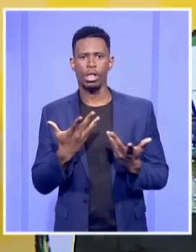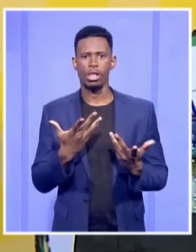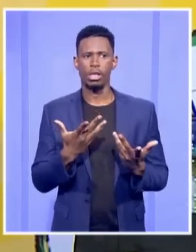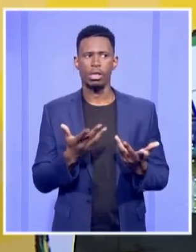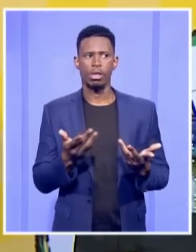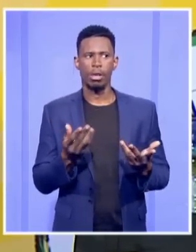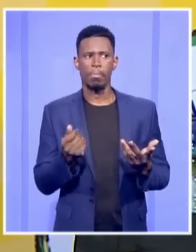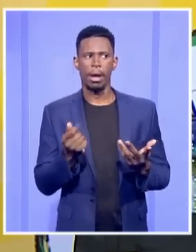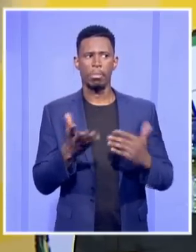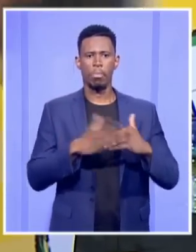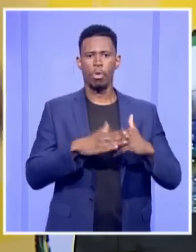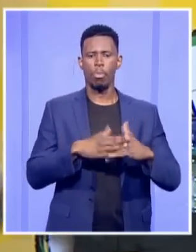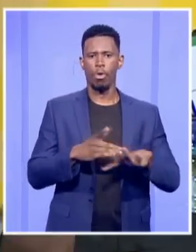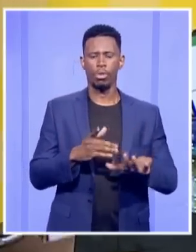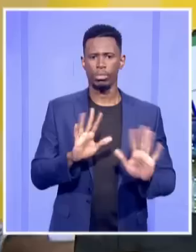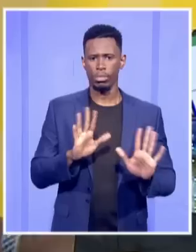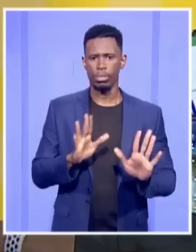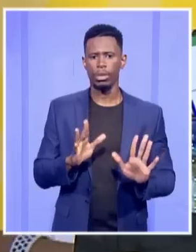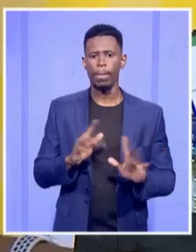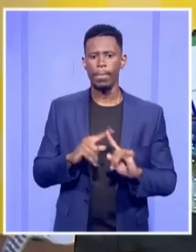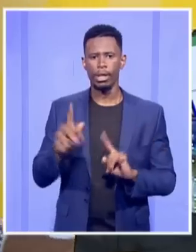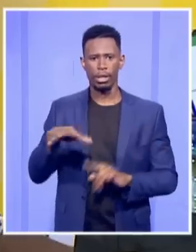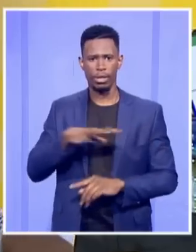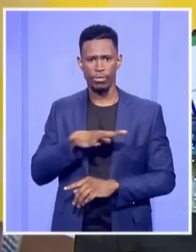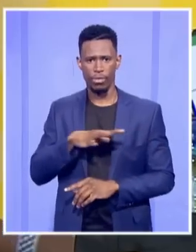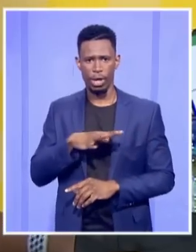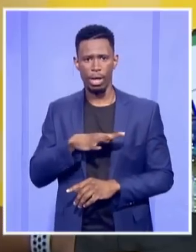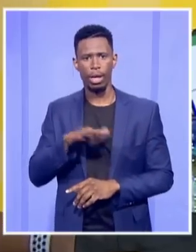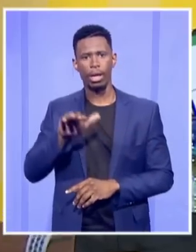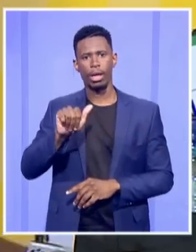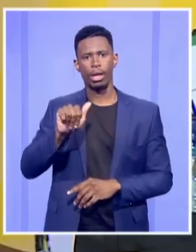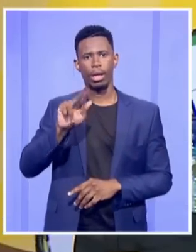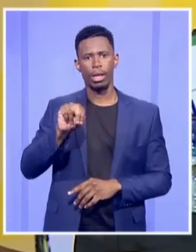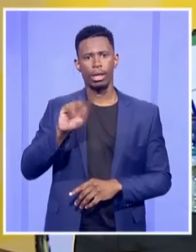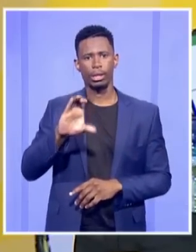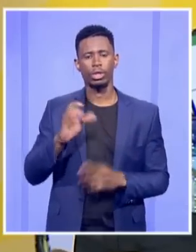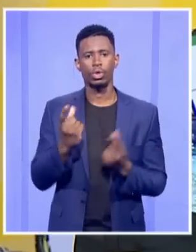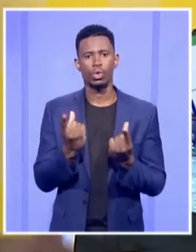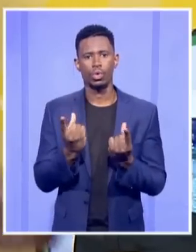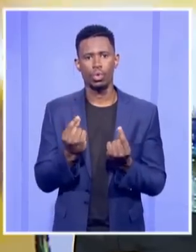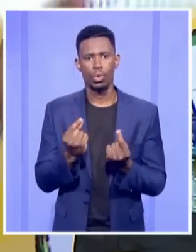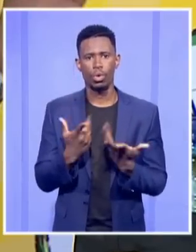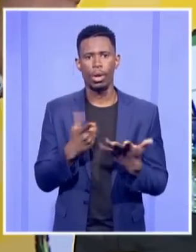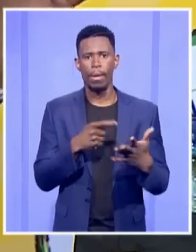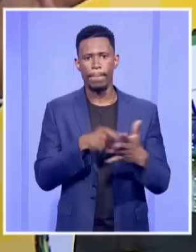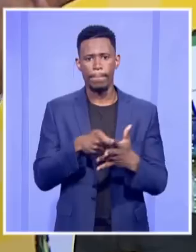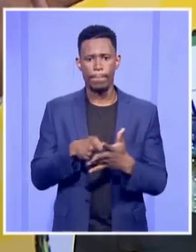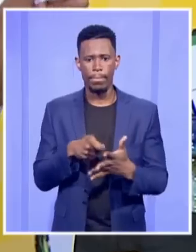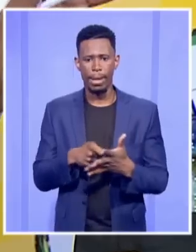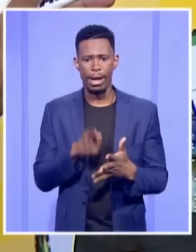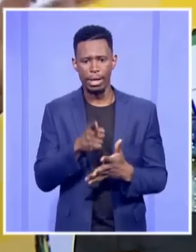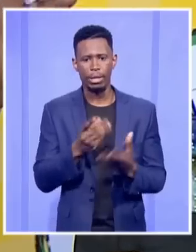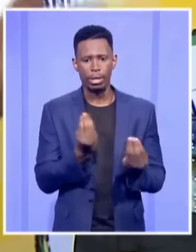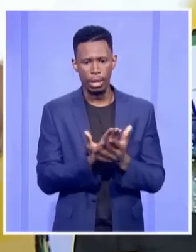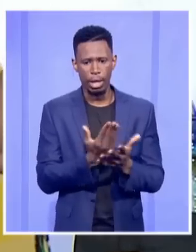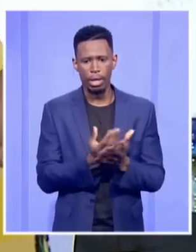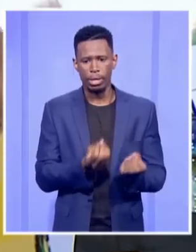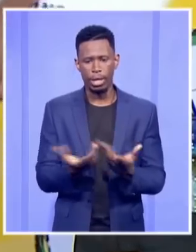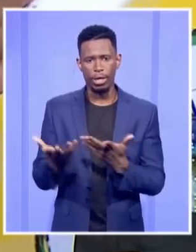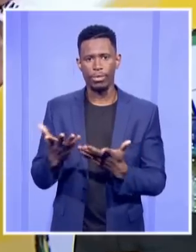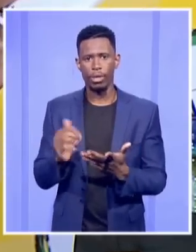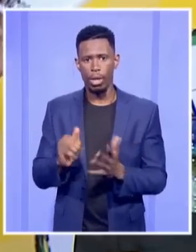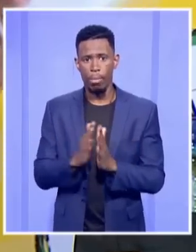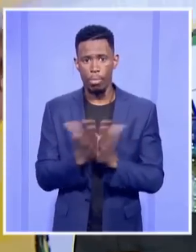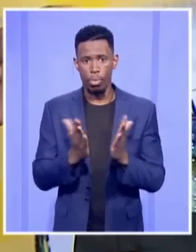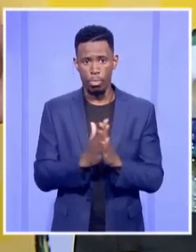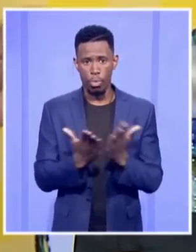from. Now it's fine. The ANC managed to go out of its way and got this. So you can make your notes on the books.